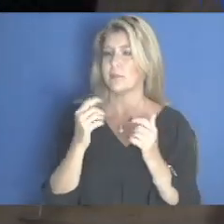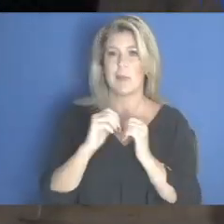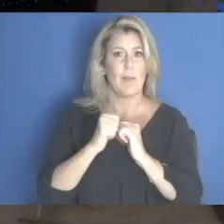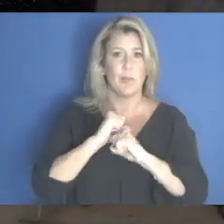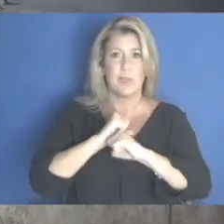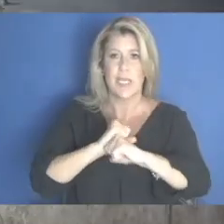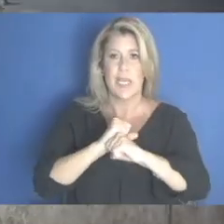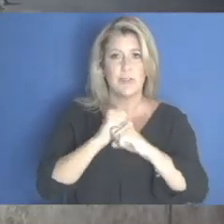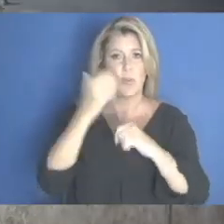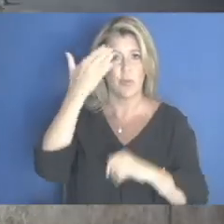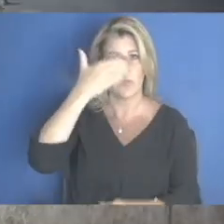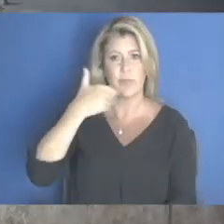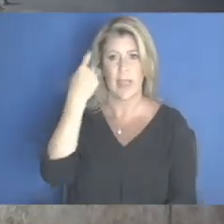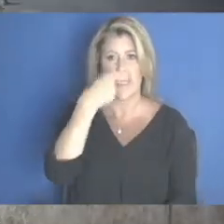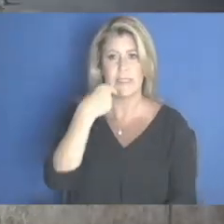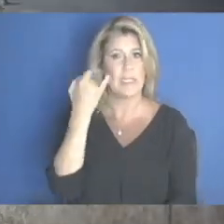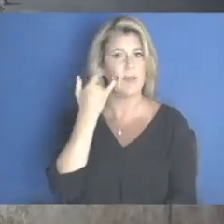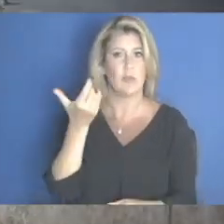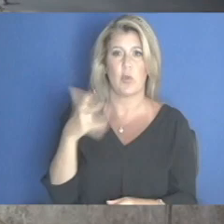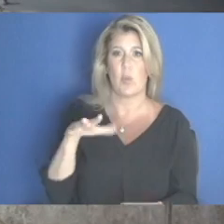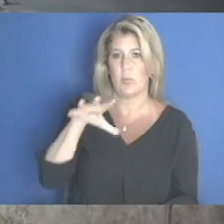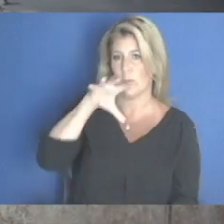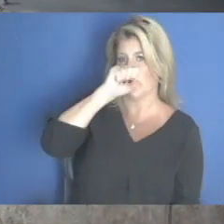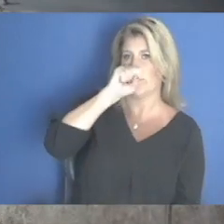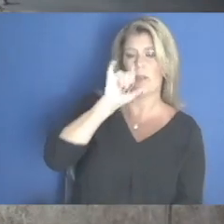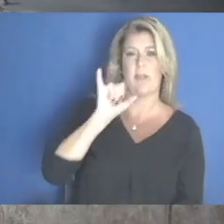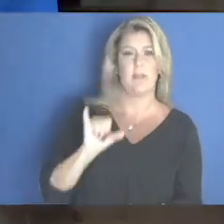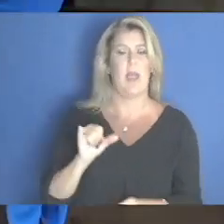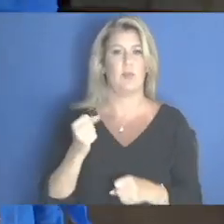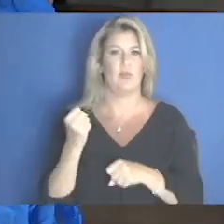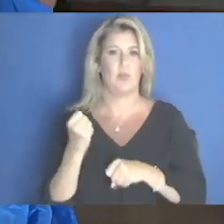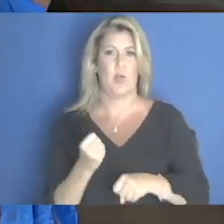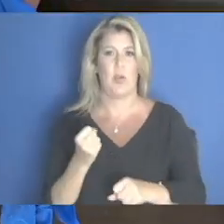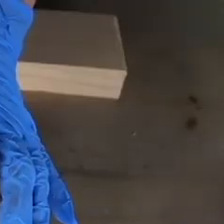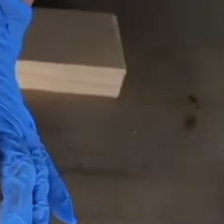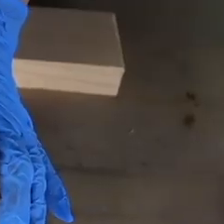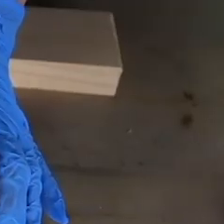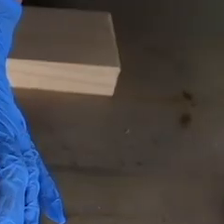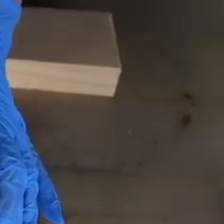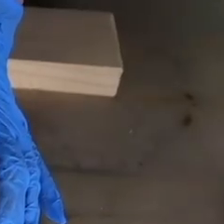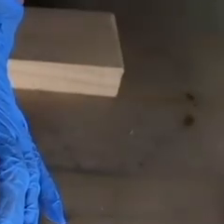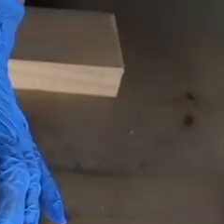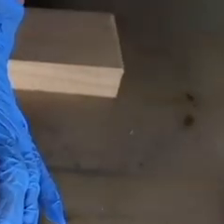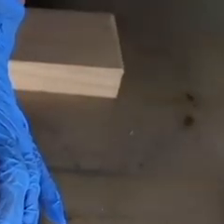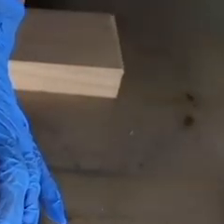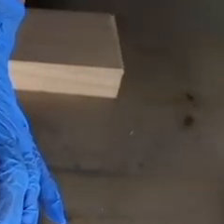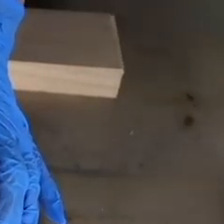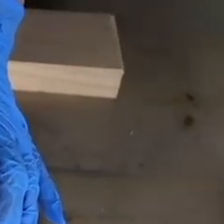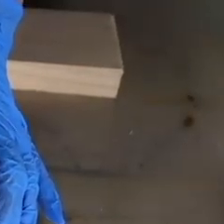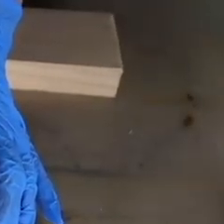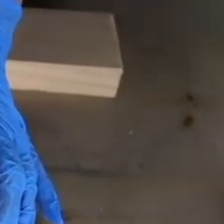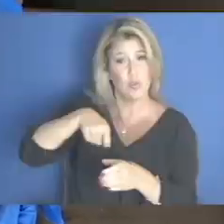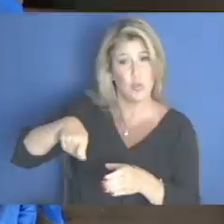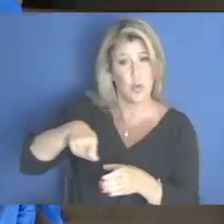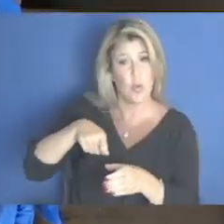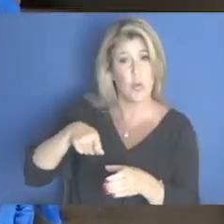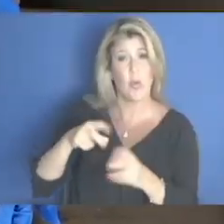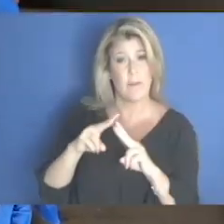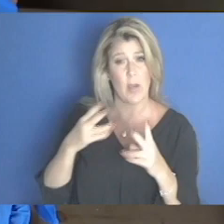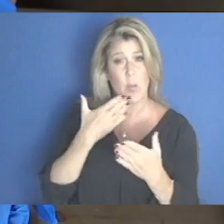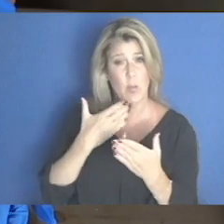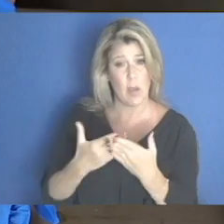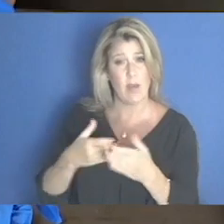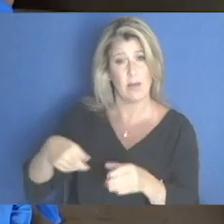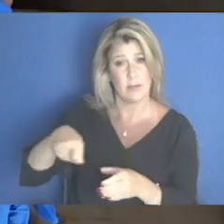some kind of protection over your face if you don't want to inhale those fumes. You will want to stir really good that